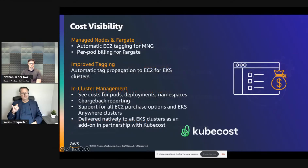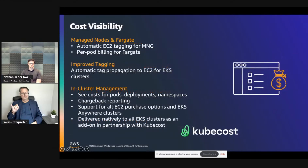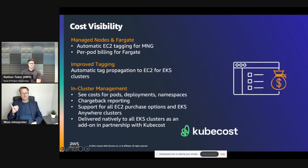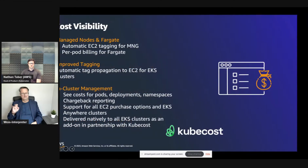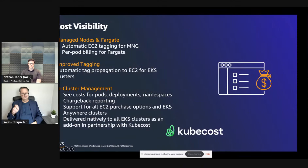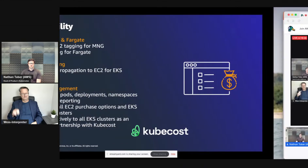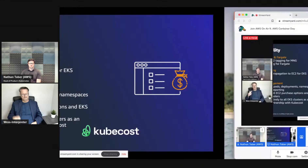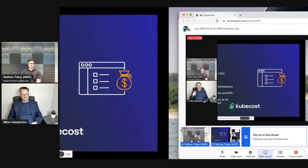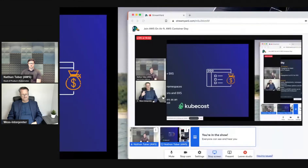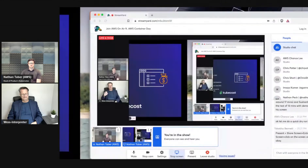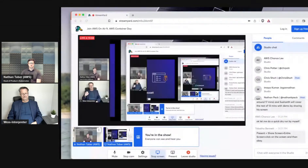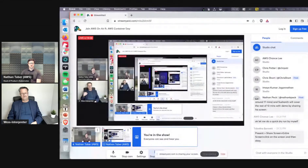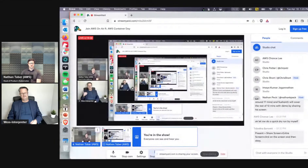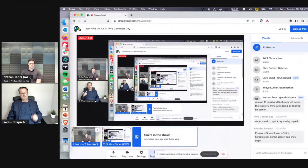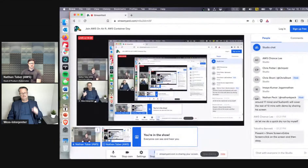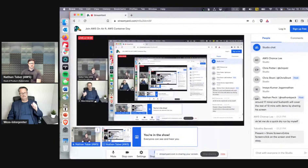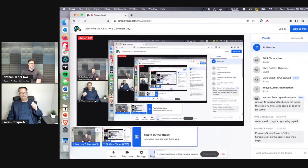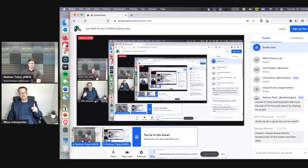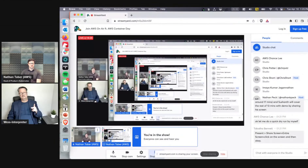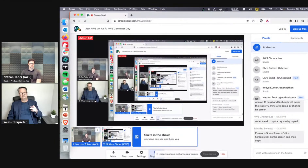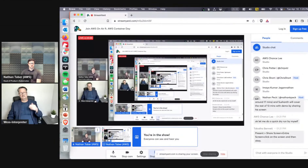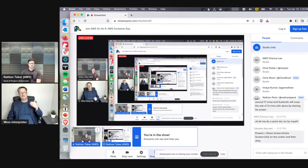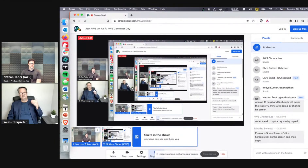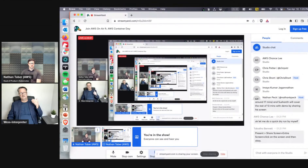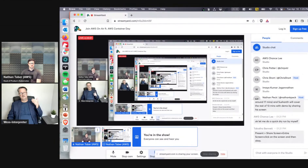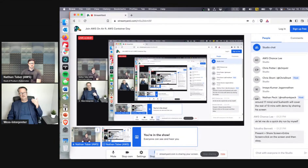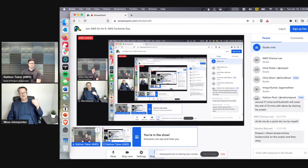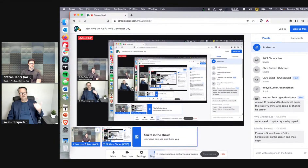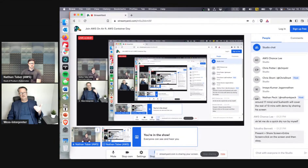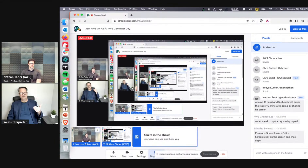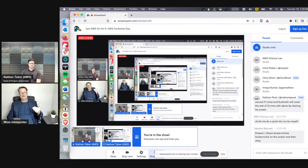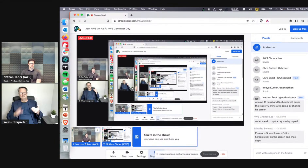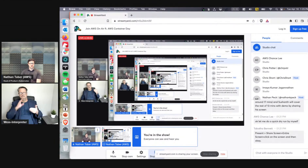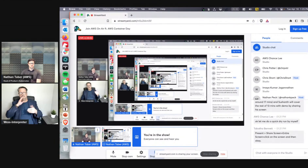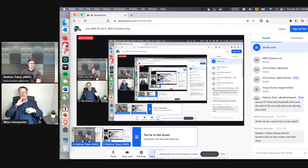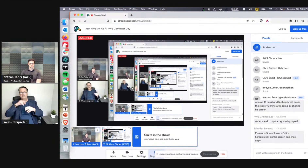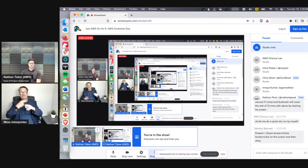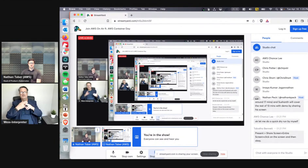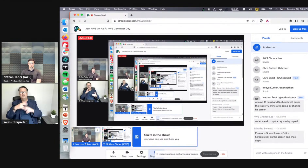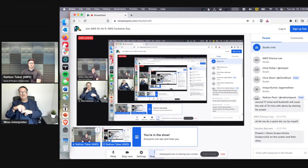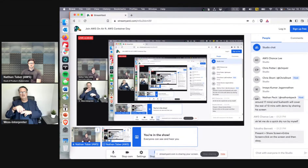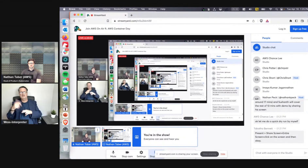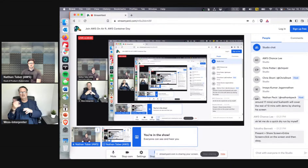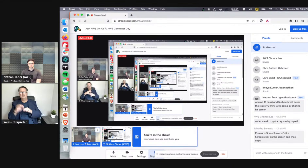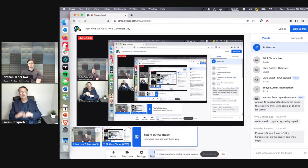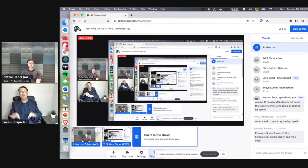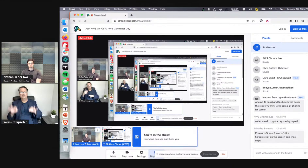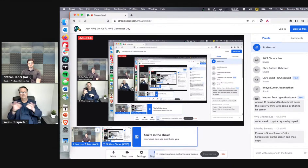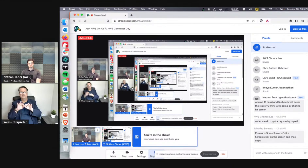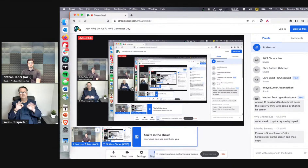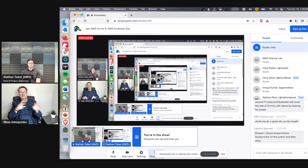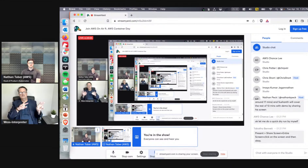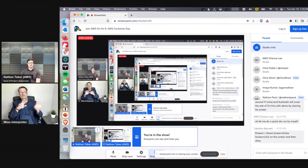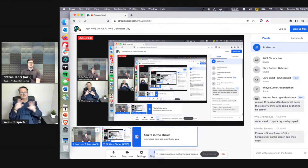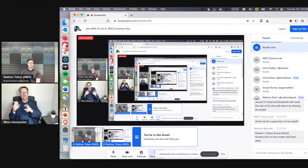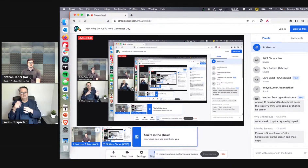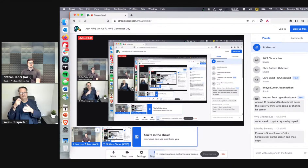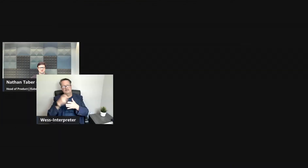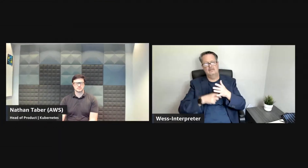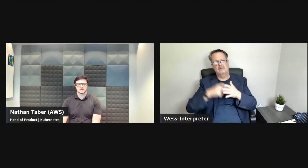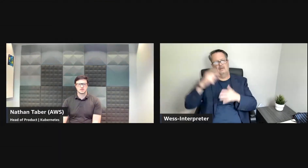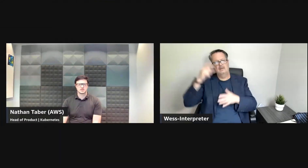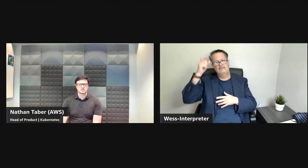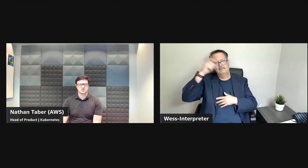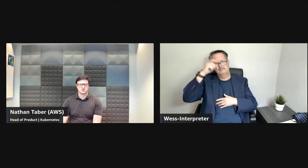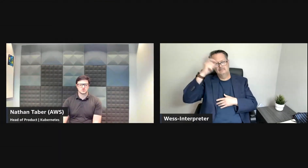Okay, so let's go ahead and talk about another one of our key topics, which is cost visibility and